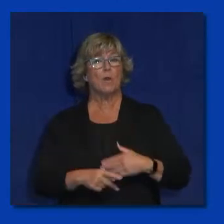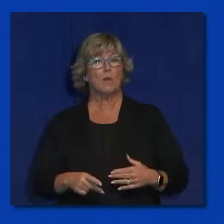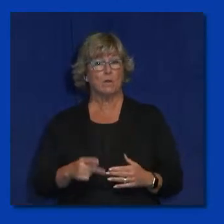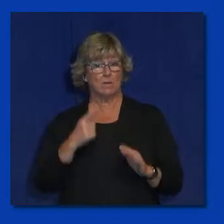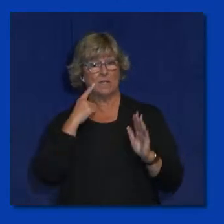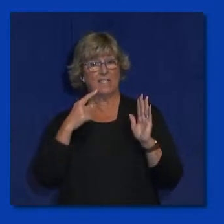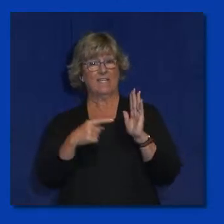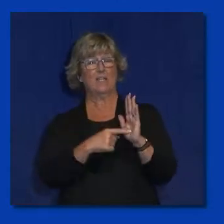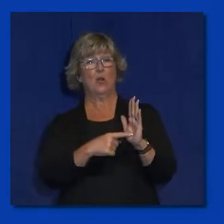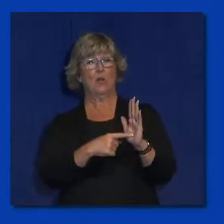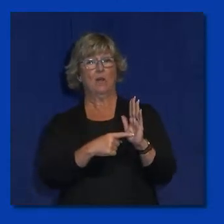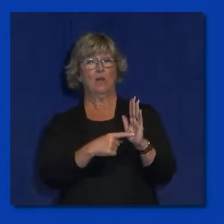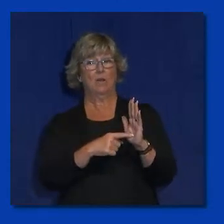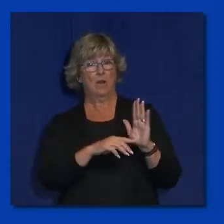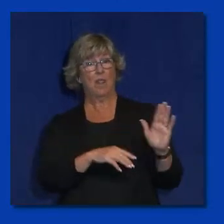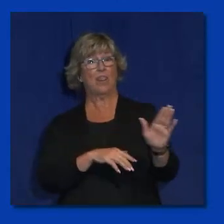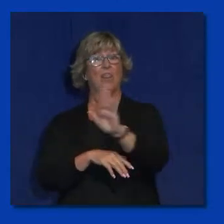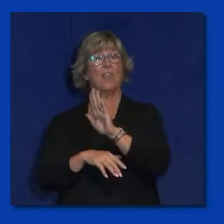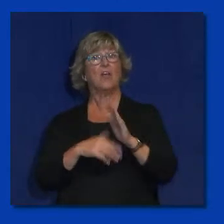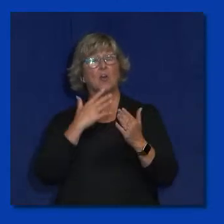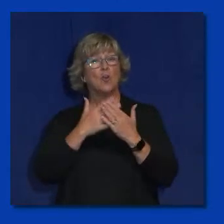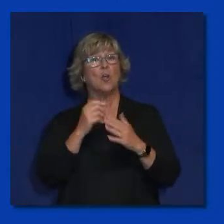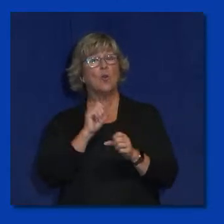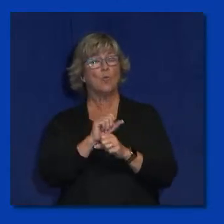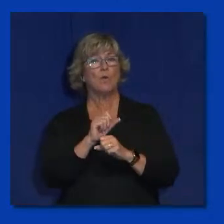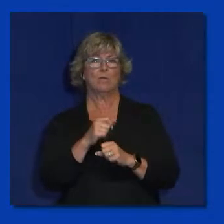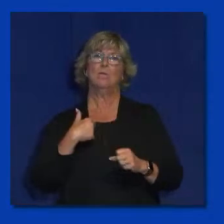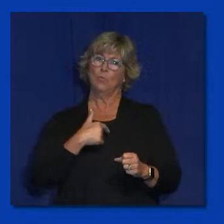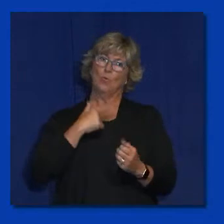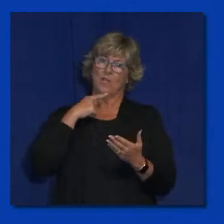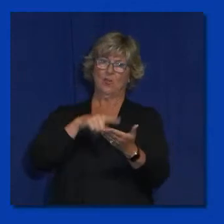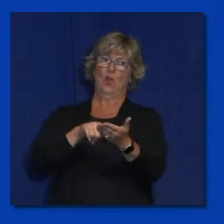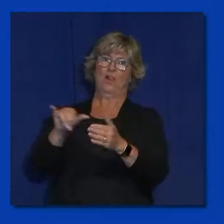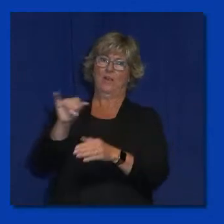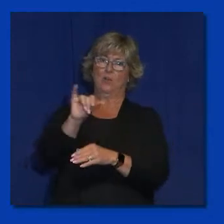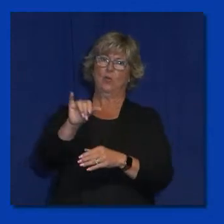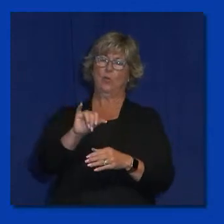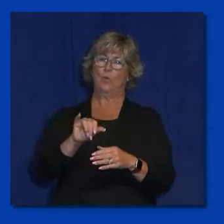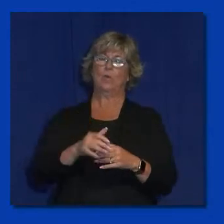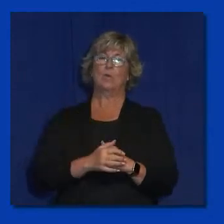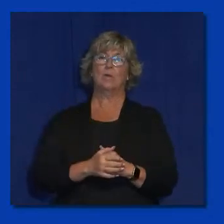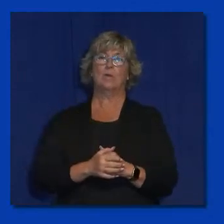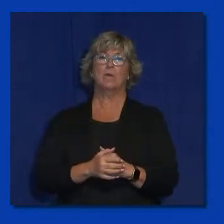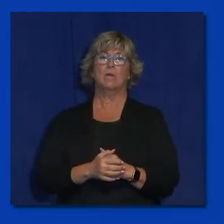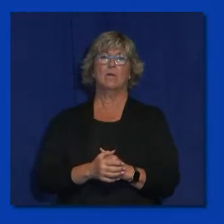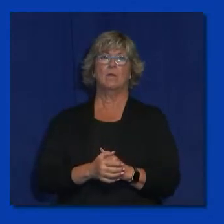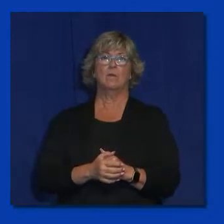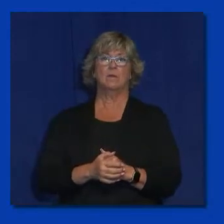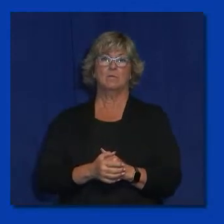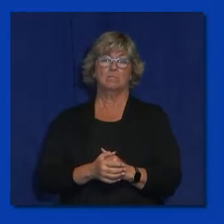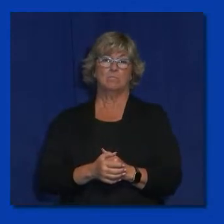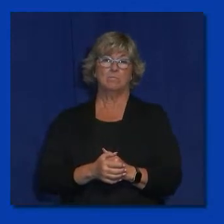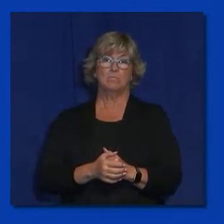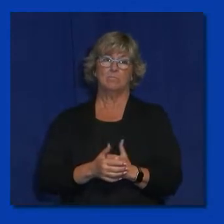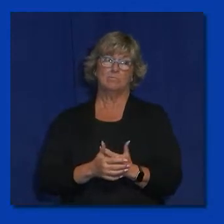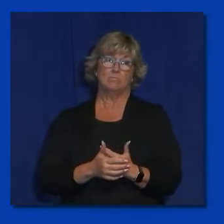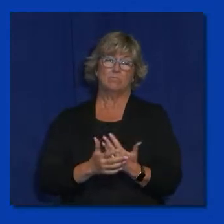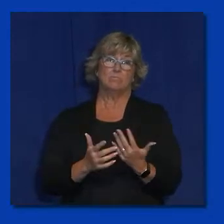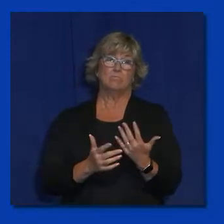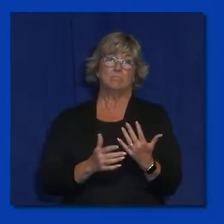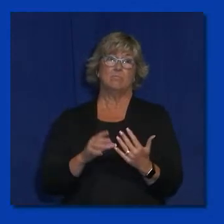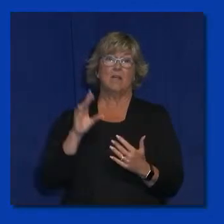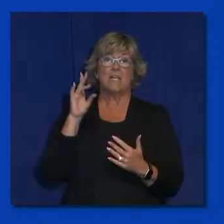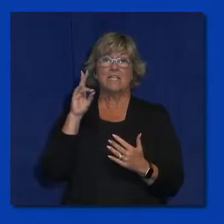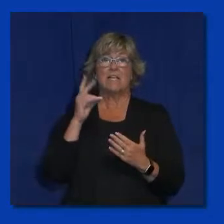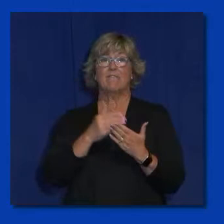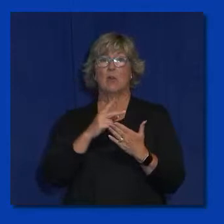Want to acknowledge their own good work, and we acknowledge that amazing work. By the way, it was just, was, 7